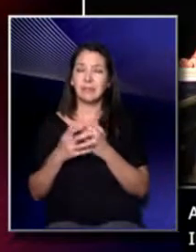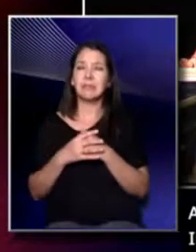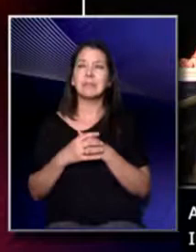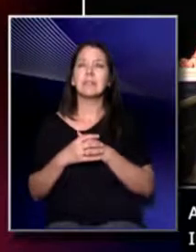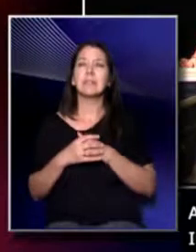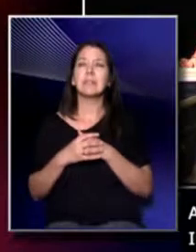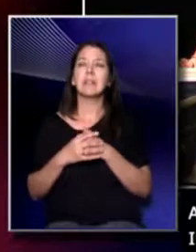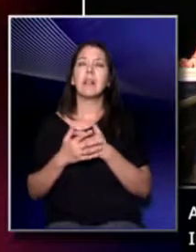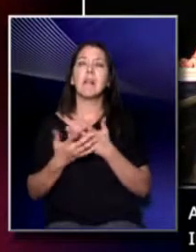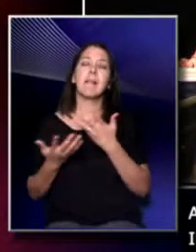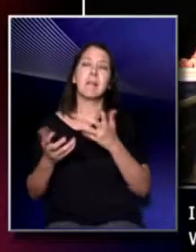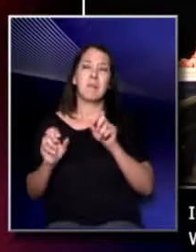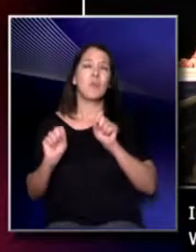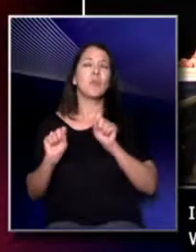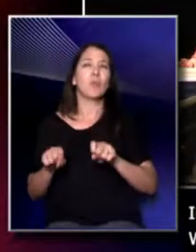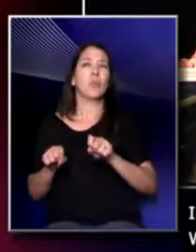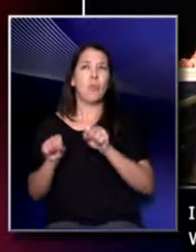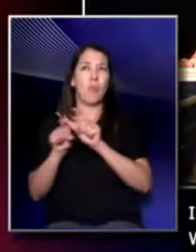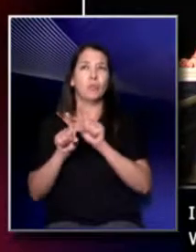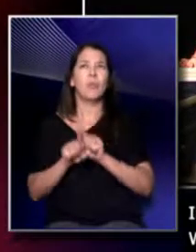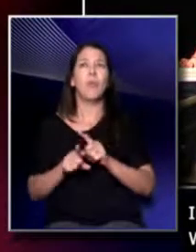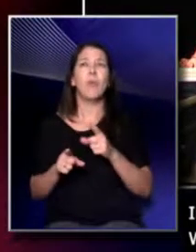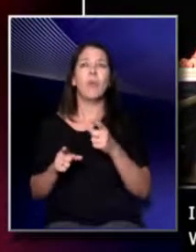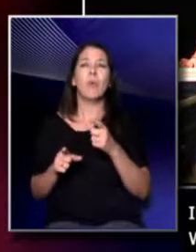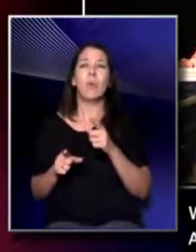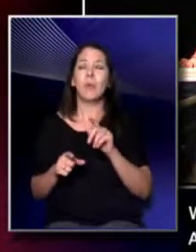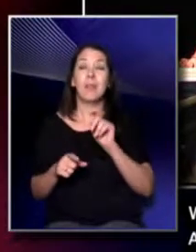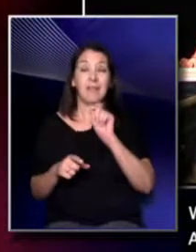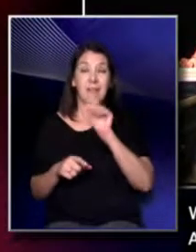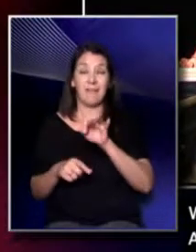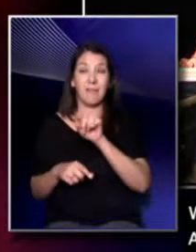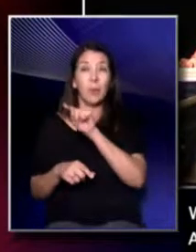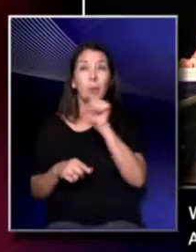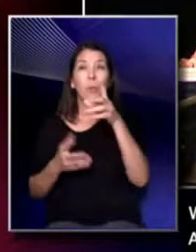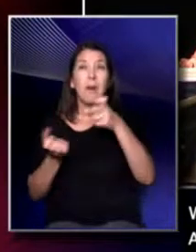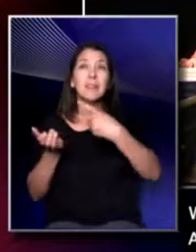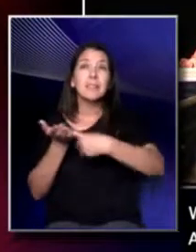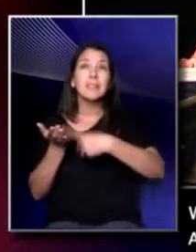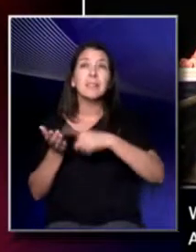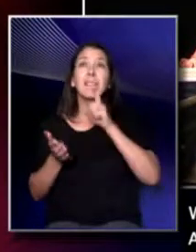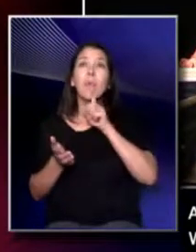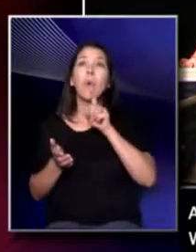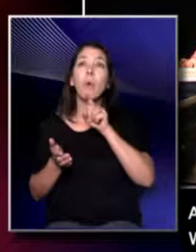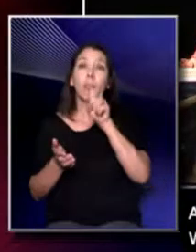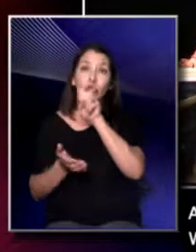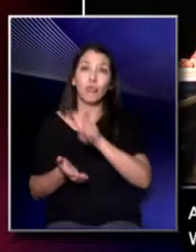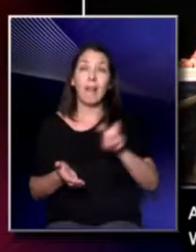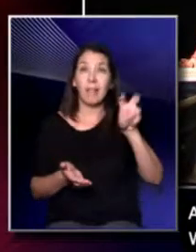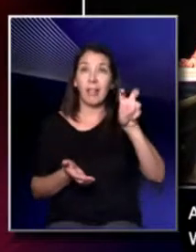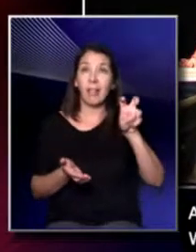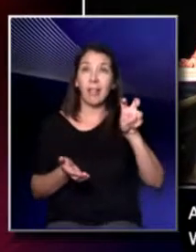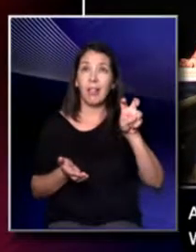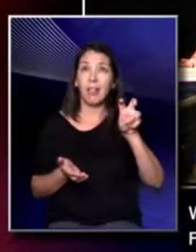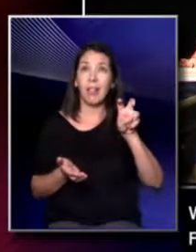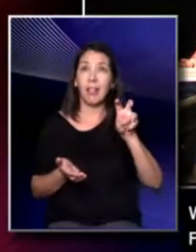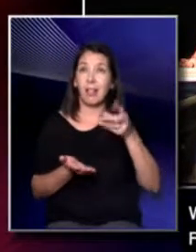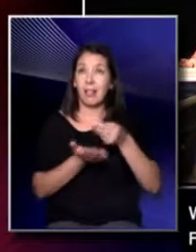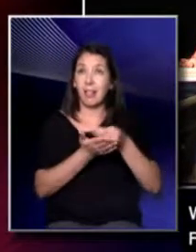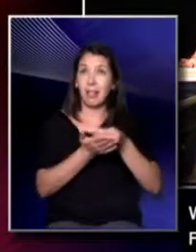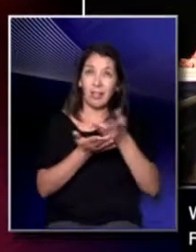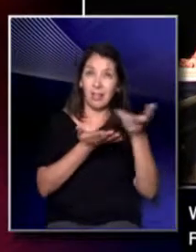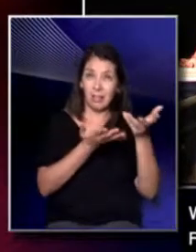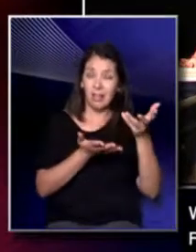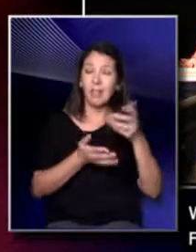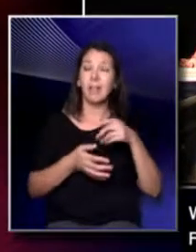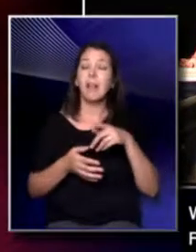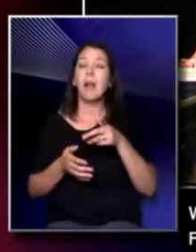we could also have, if you want, discussion of the funding for the travel. What I'd ask is, of